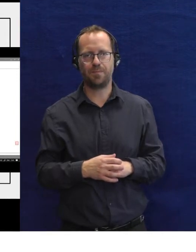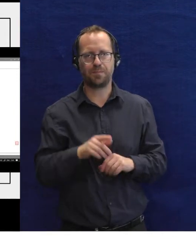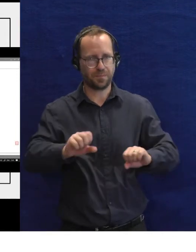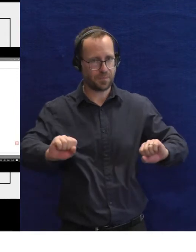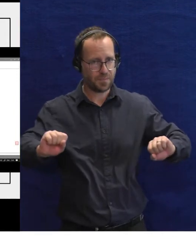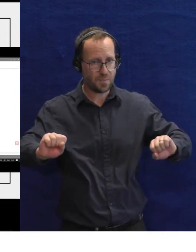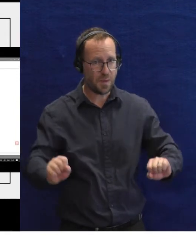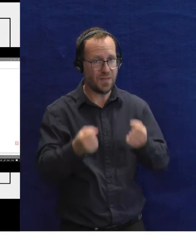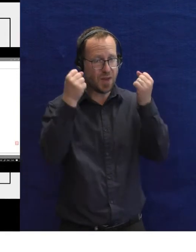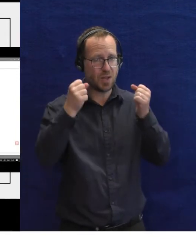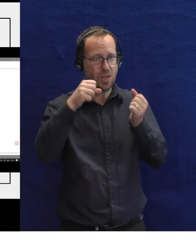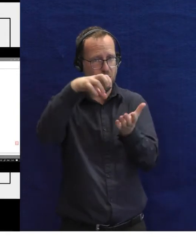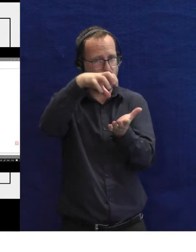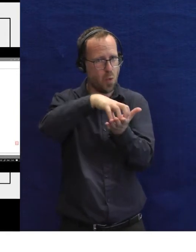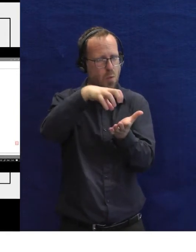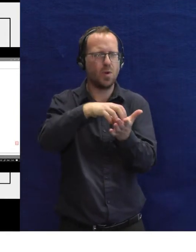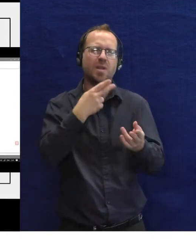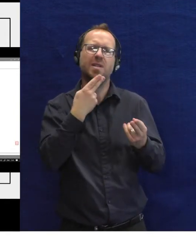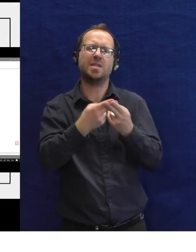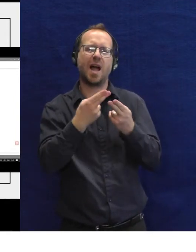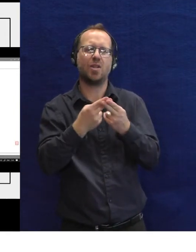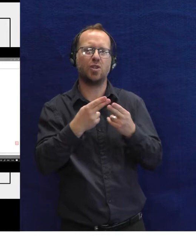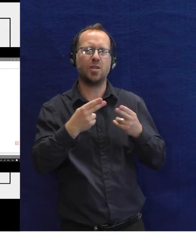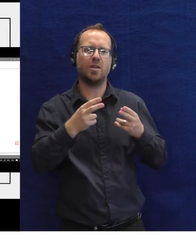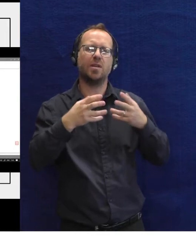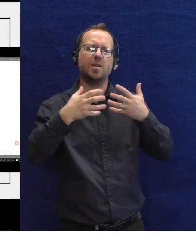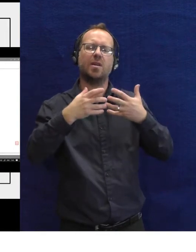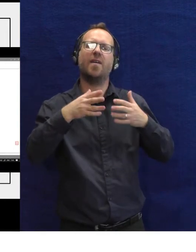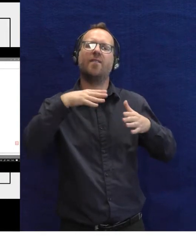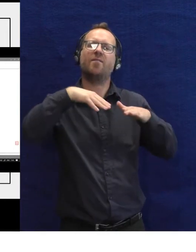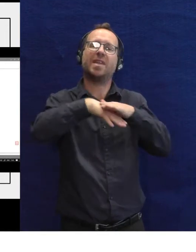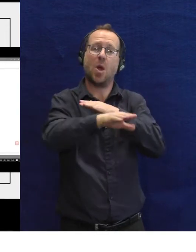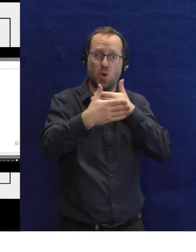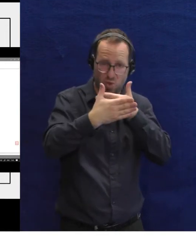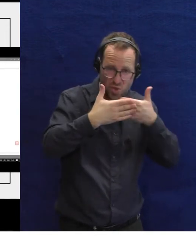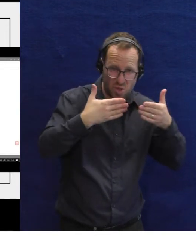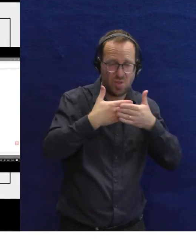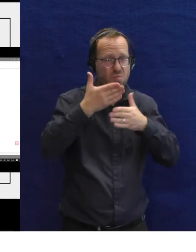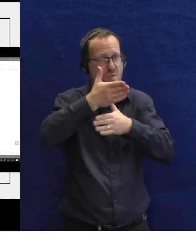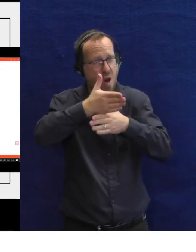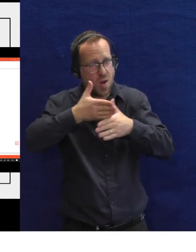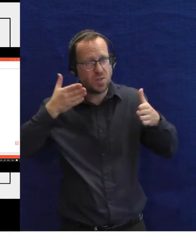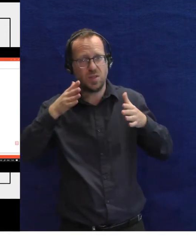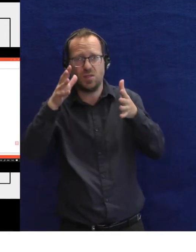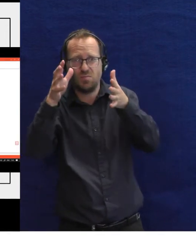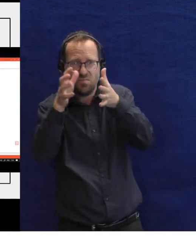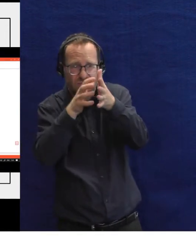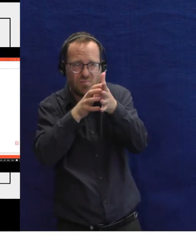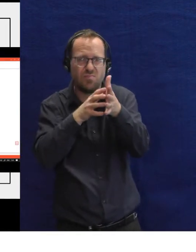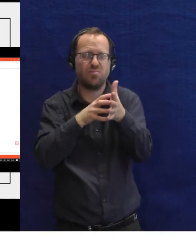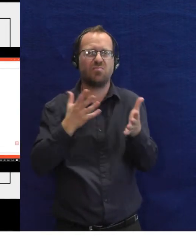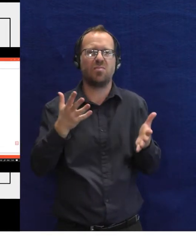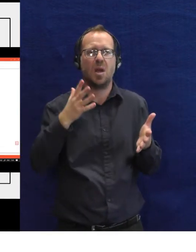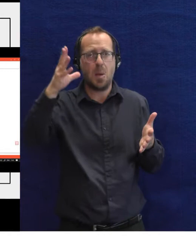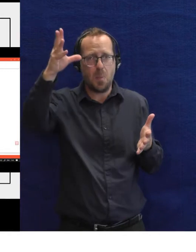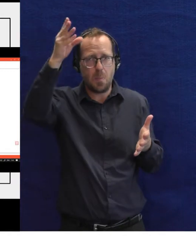takes a bit. It depends a bit on the resolution of your video, it depends on the size, the length of the video, the codec which is used, and